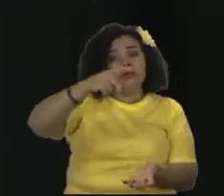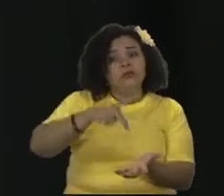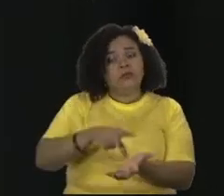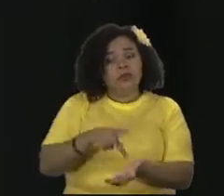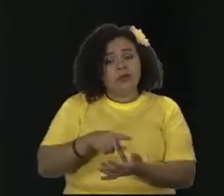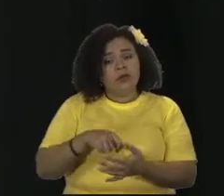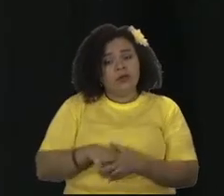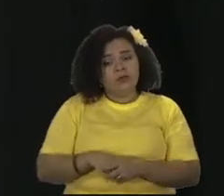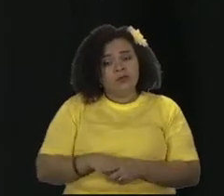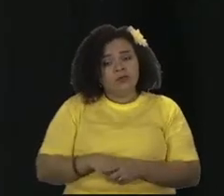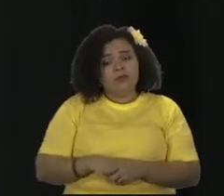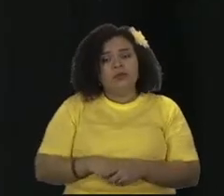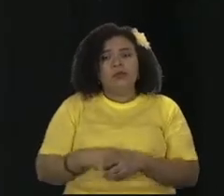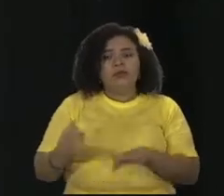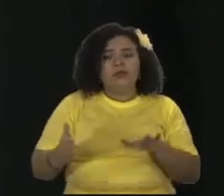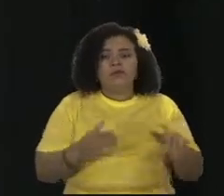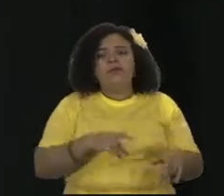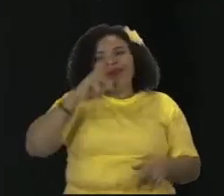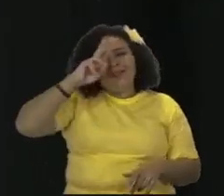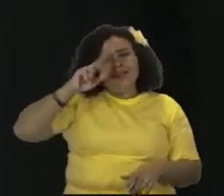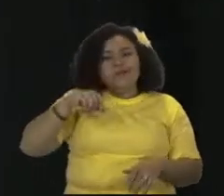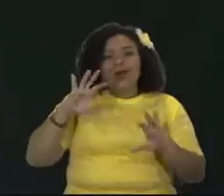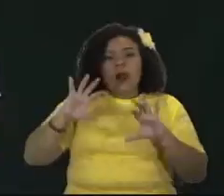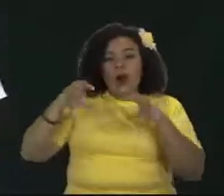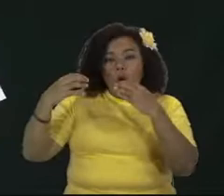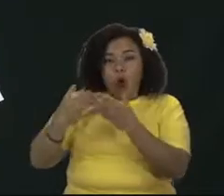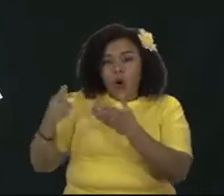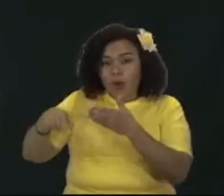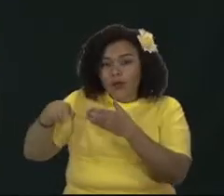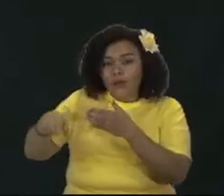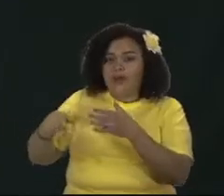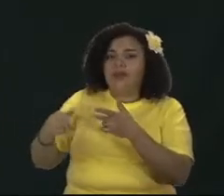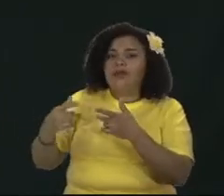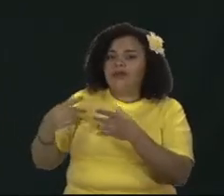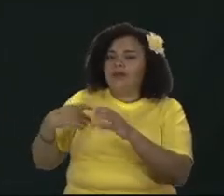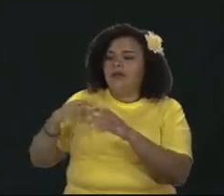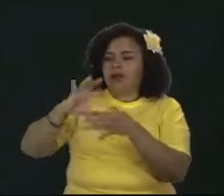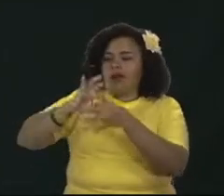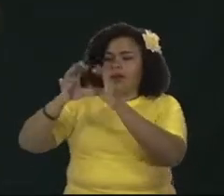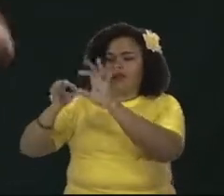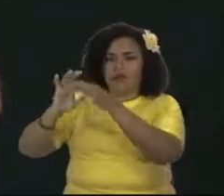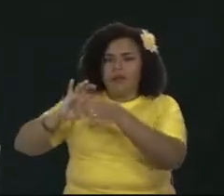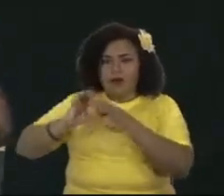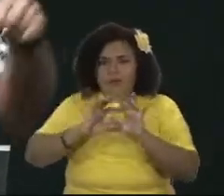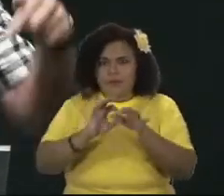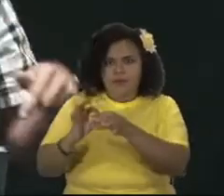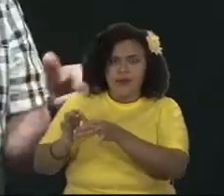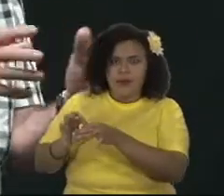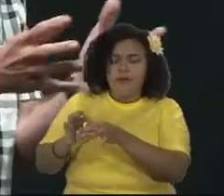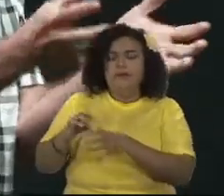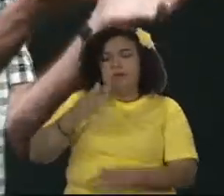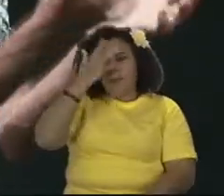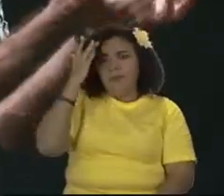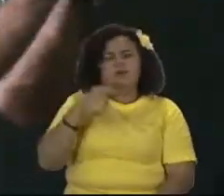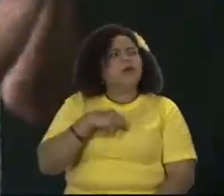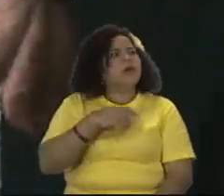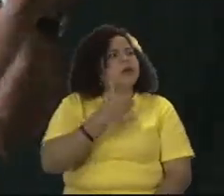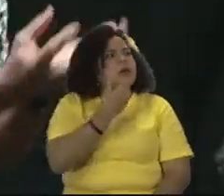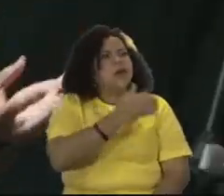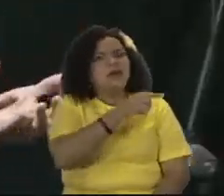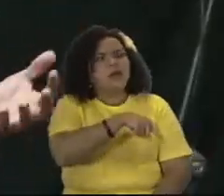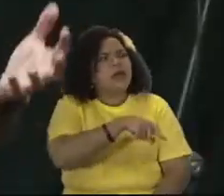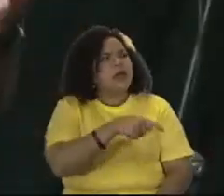us when the Olympics was trying to came to Manaus, and